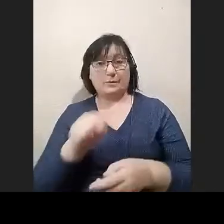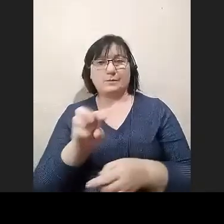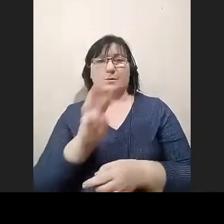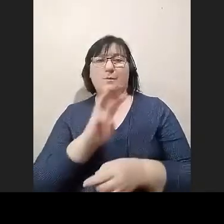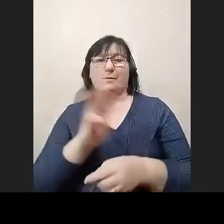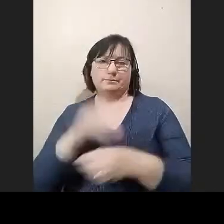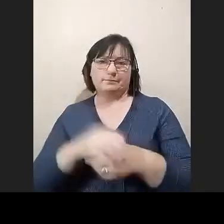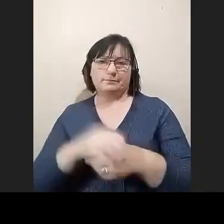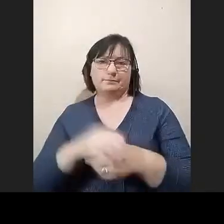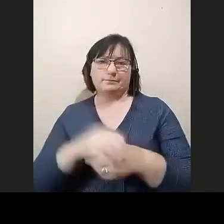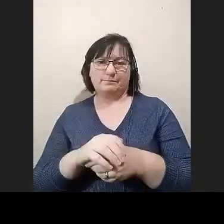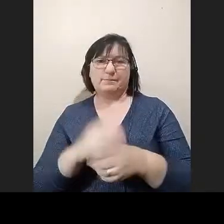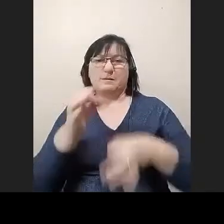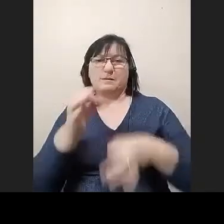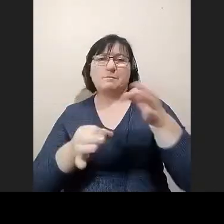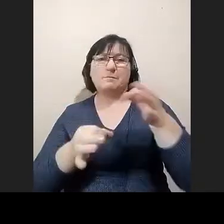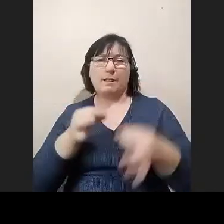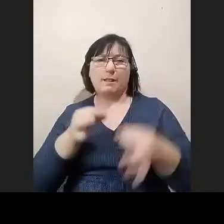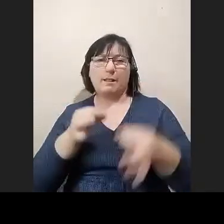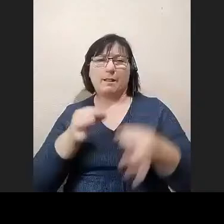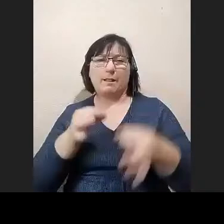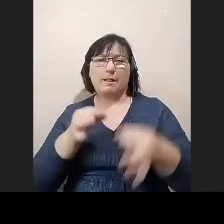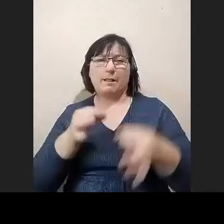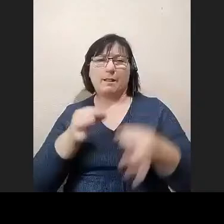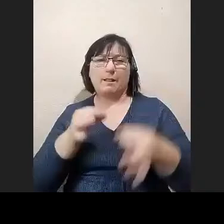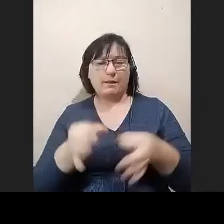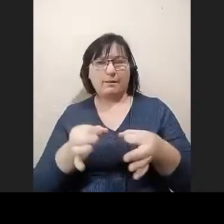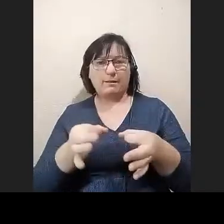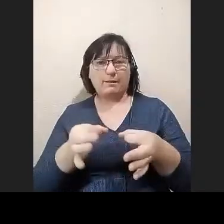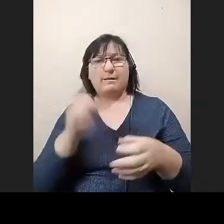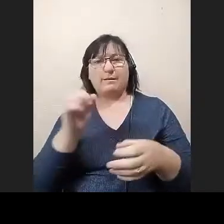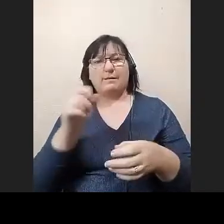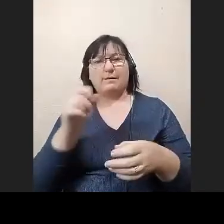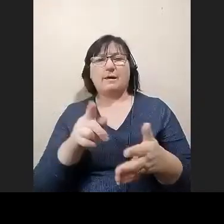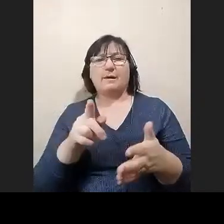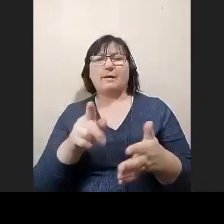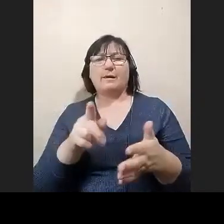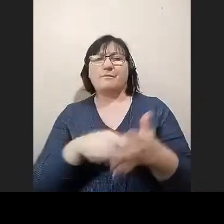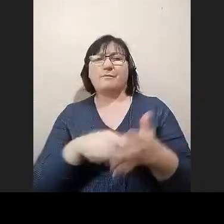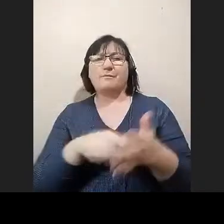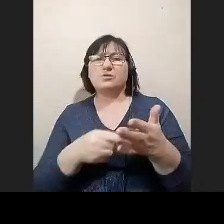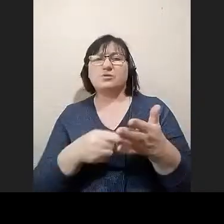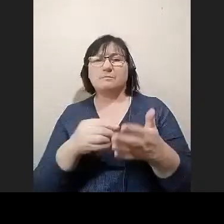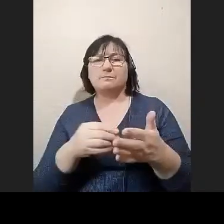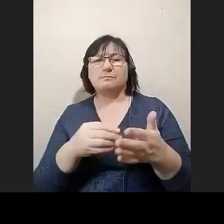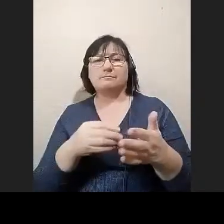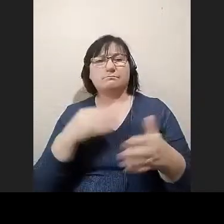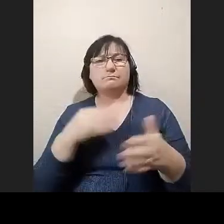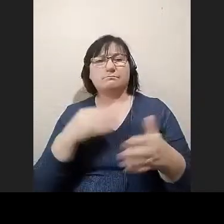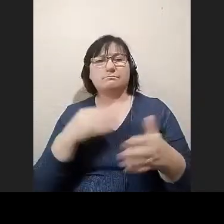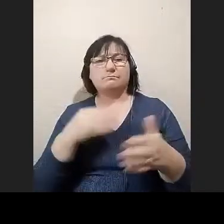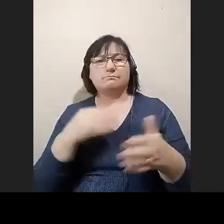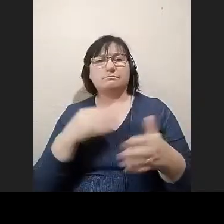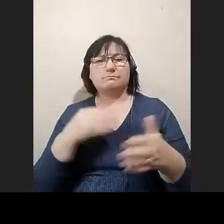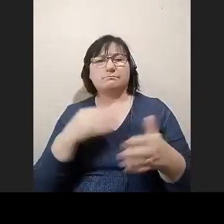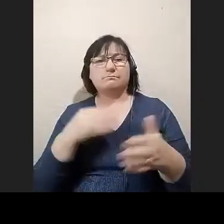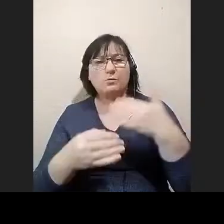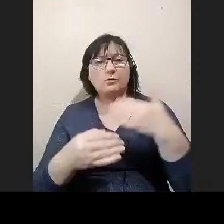aware of the registered representative process and to discuss some of the common problems that they may have